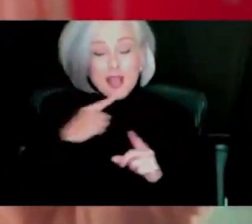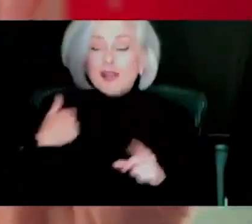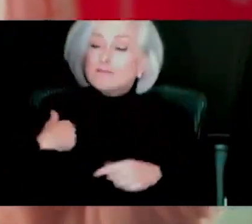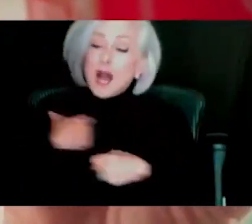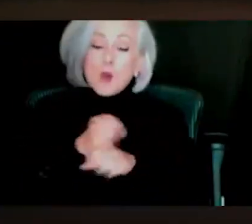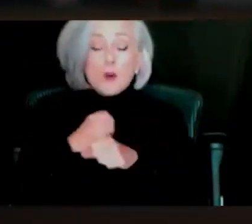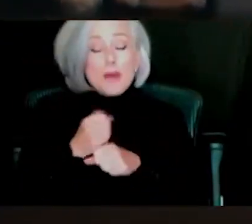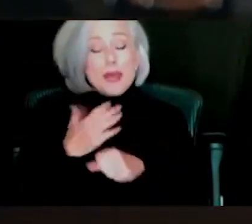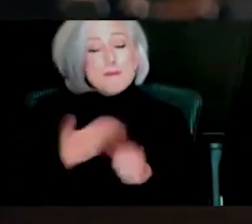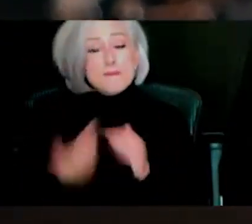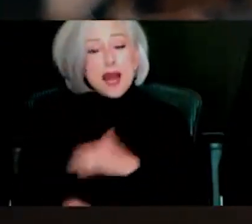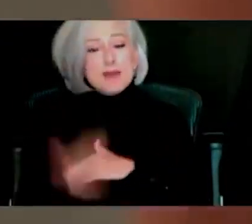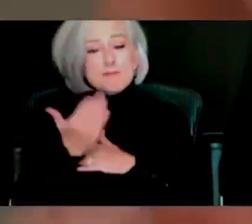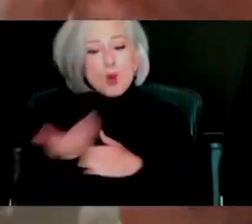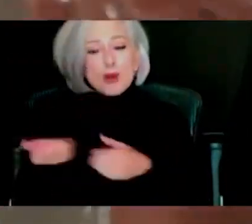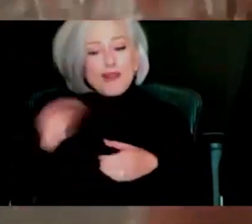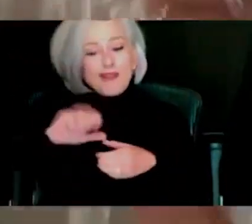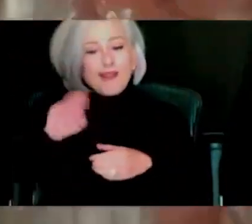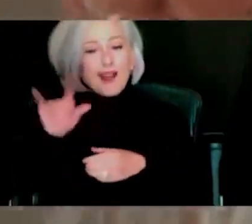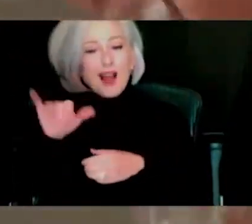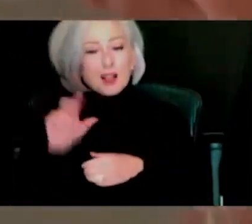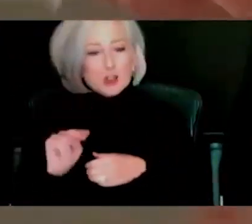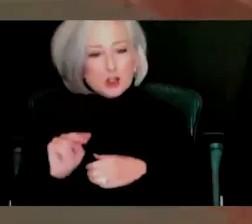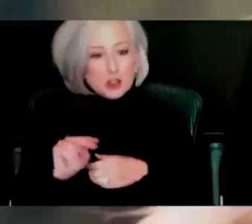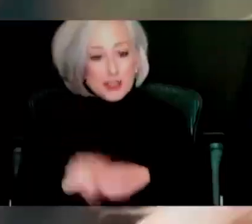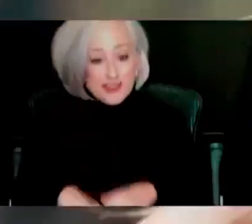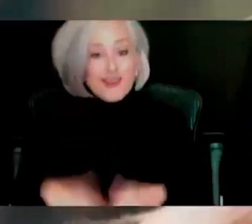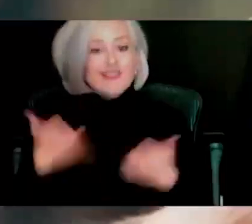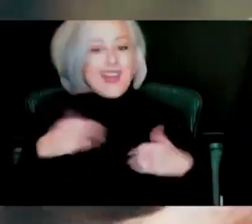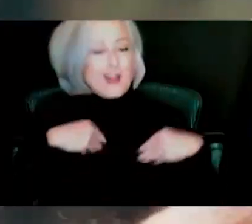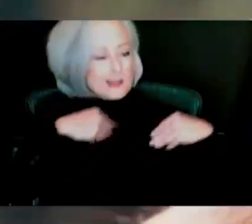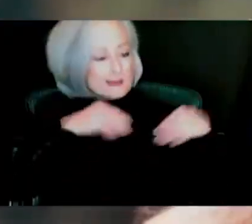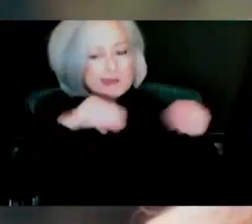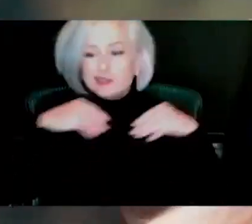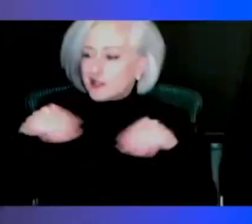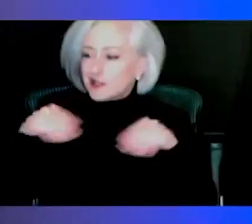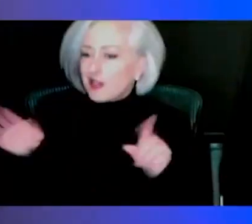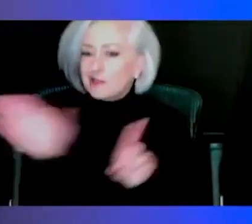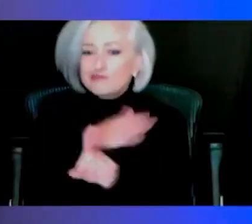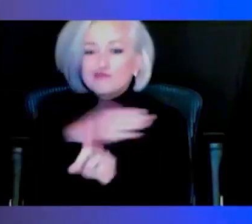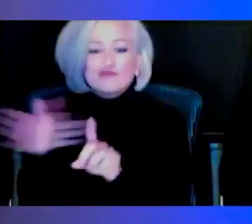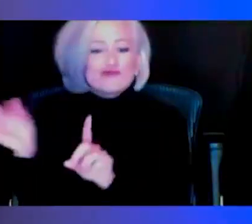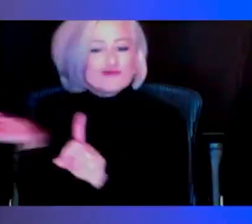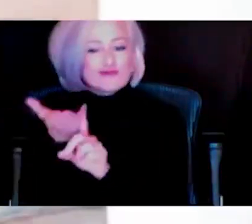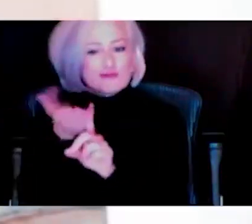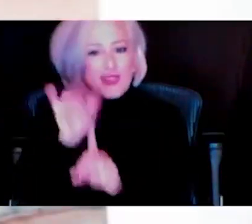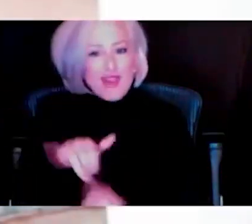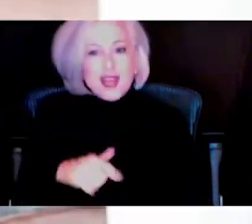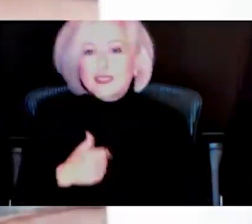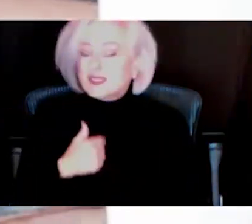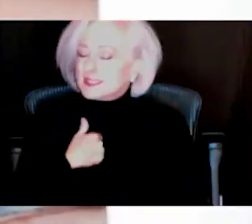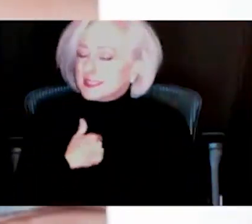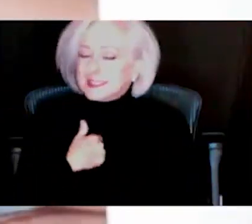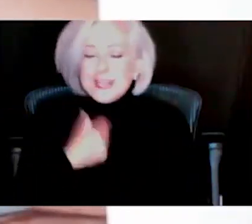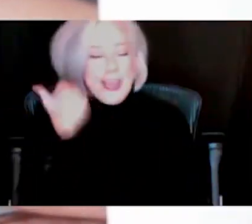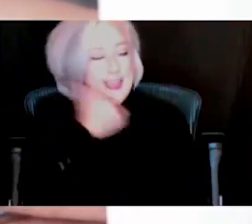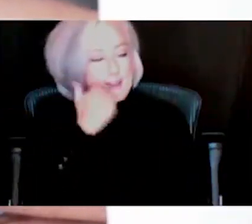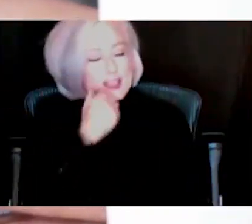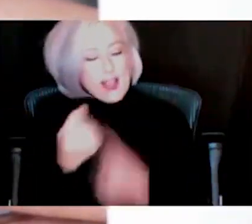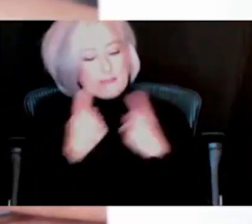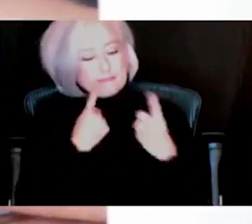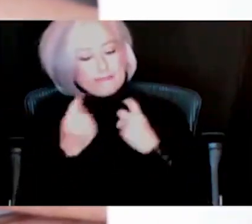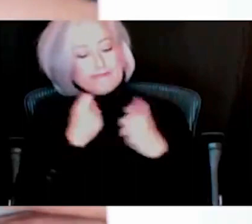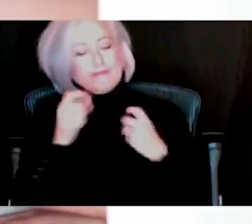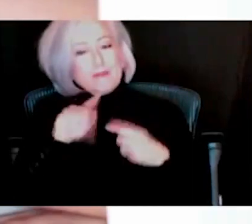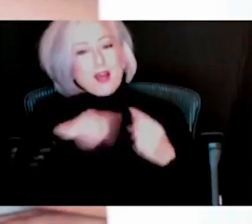influencers now peddling collagen powders with big promises. It's within us. Yeah, I get asked about it almost daily. And almost daily,